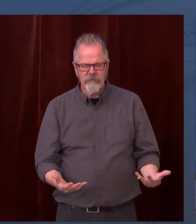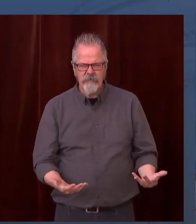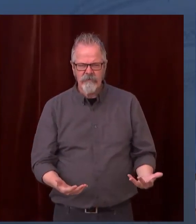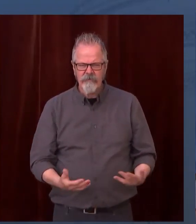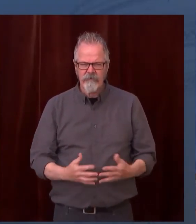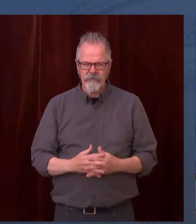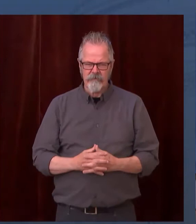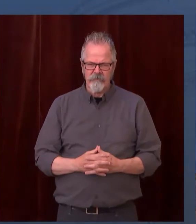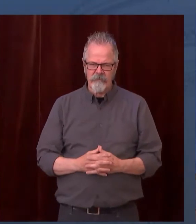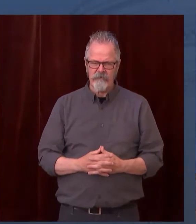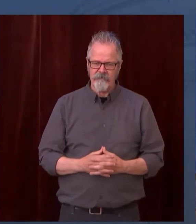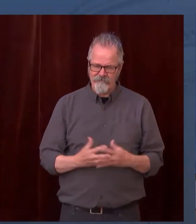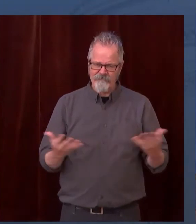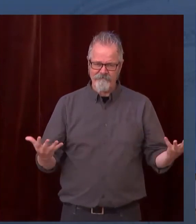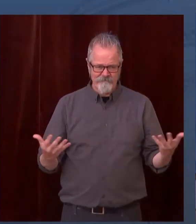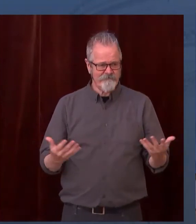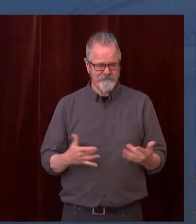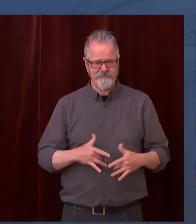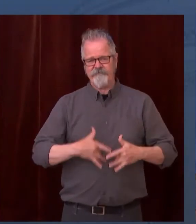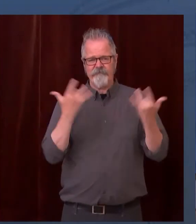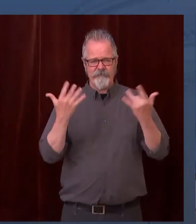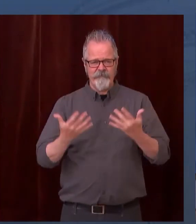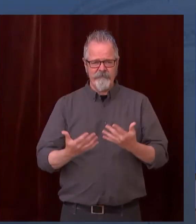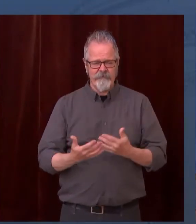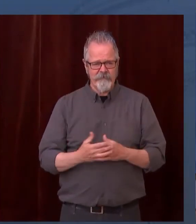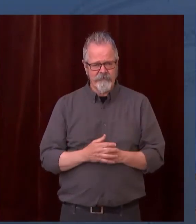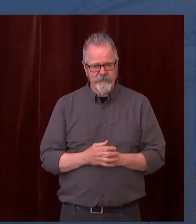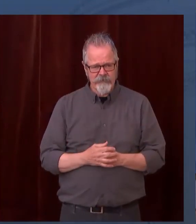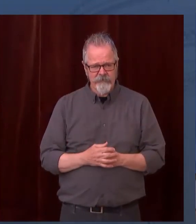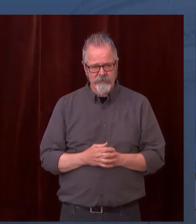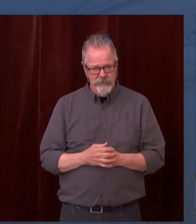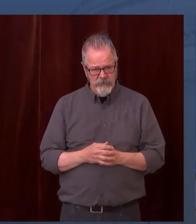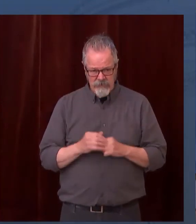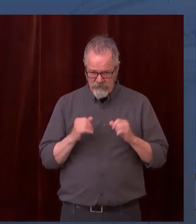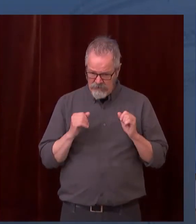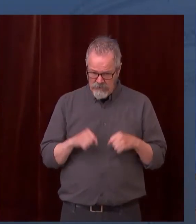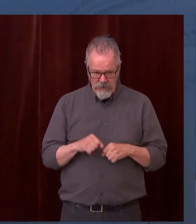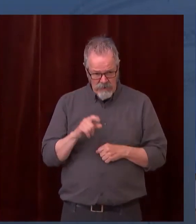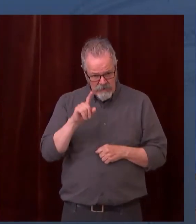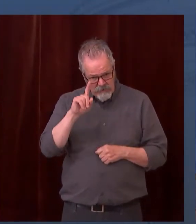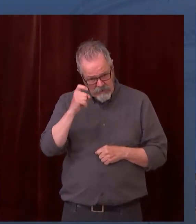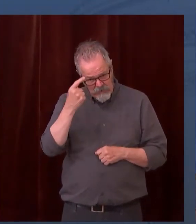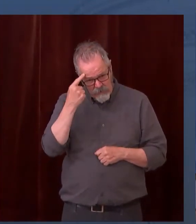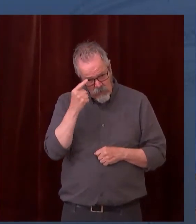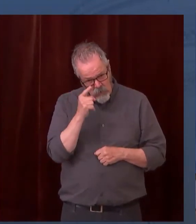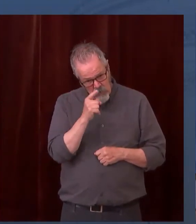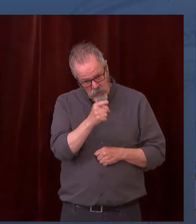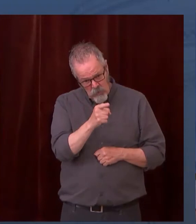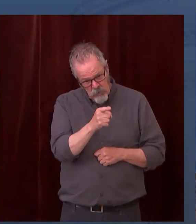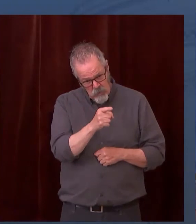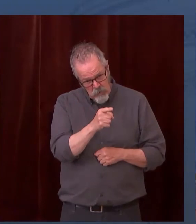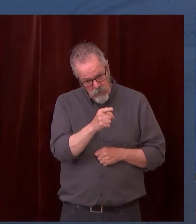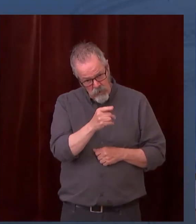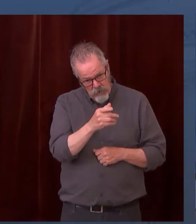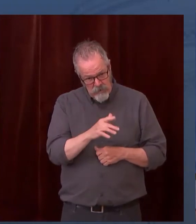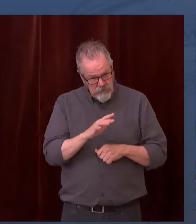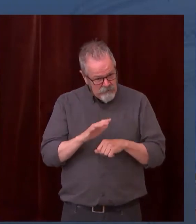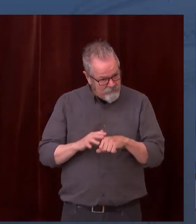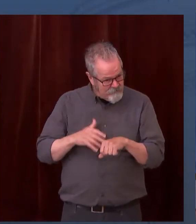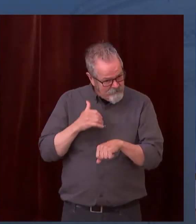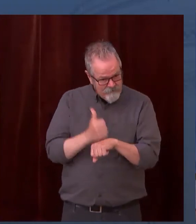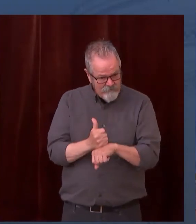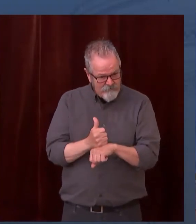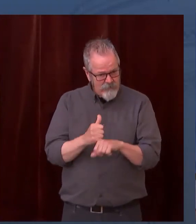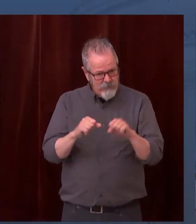L&I and Department of Licensing follow to intercede quickly when you get these complaints about businesses